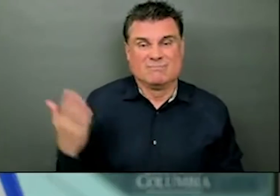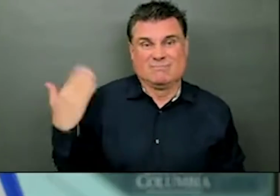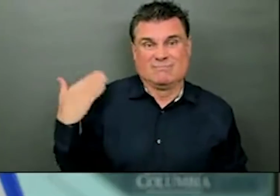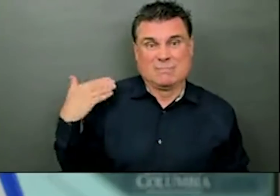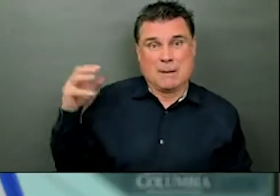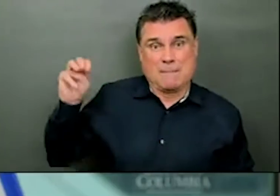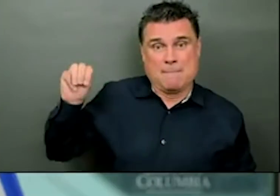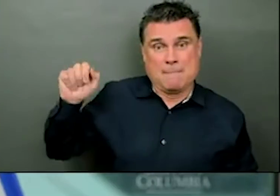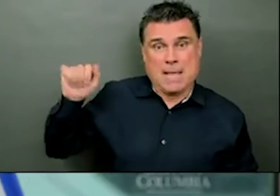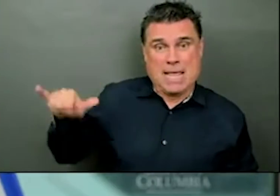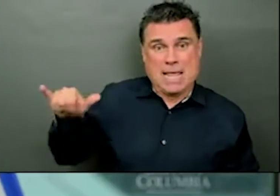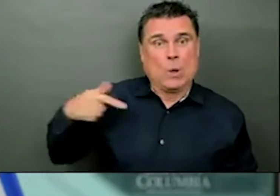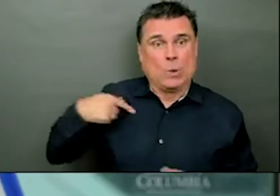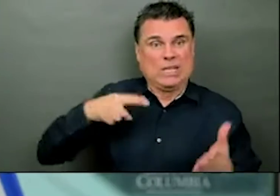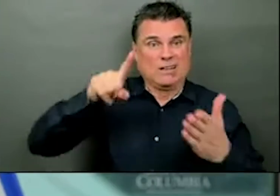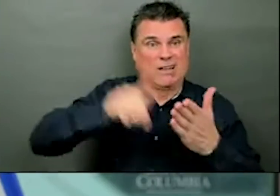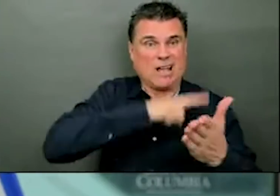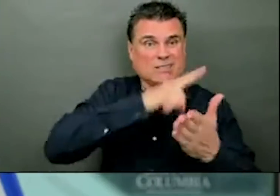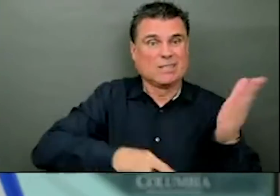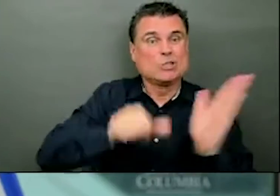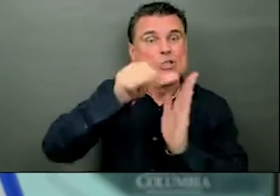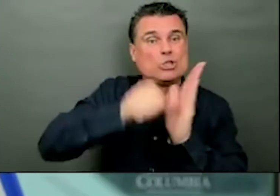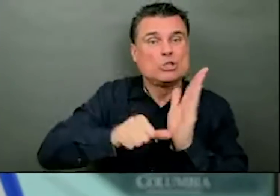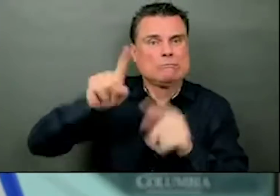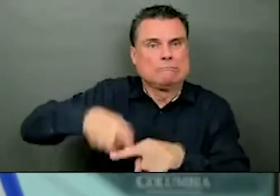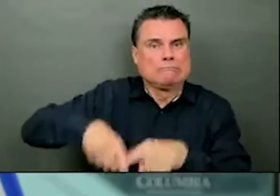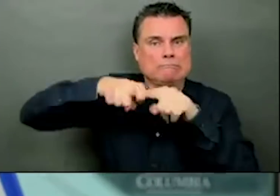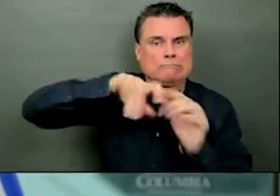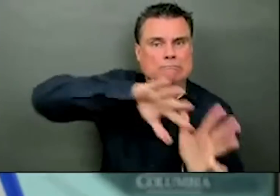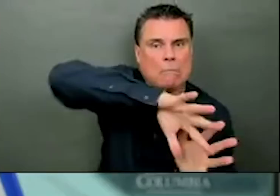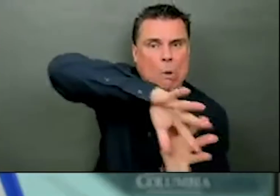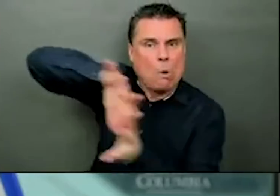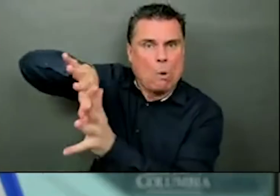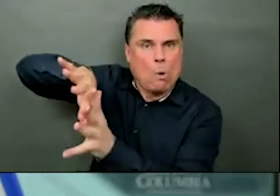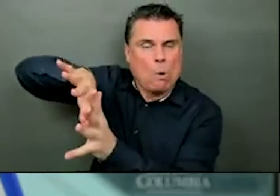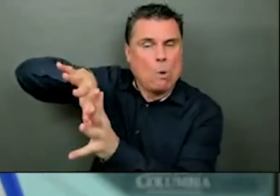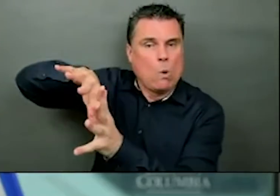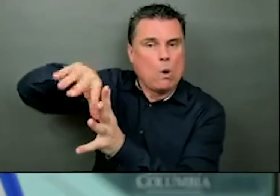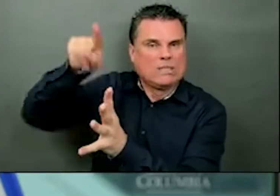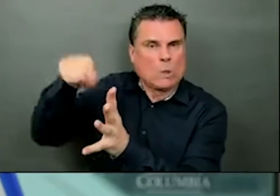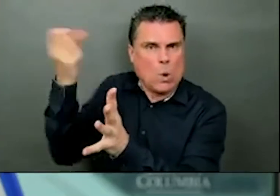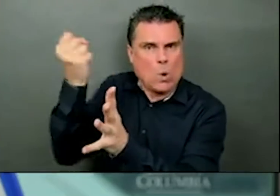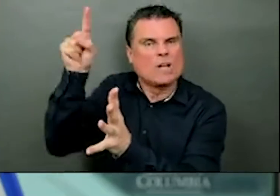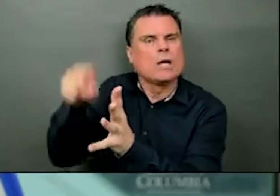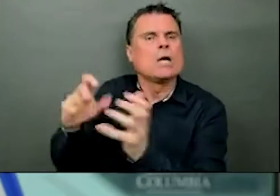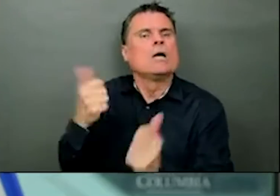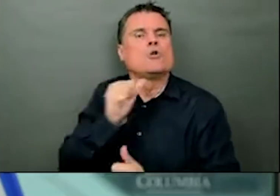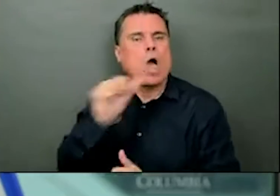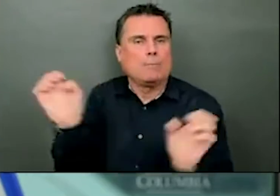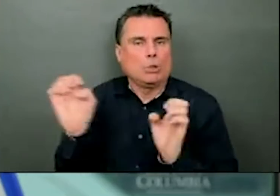BC. That health authorities resumed non-urgent surgeries on May 18th and have completed a total of